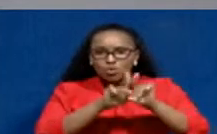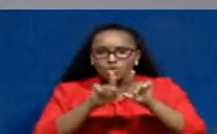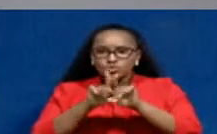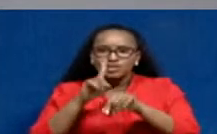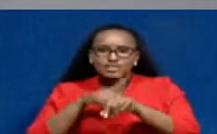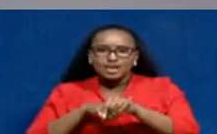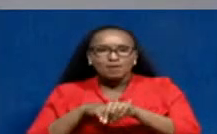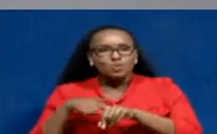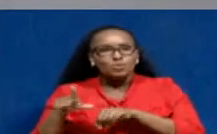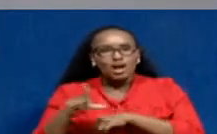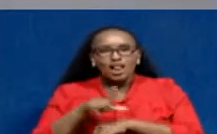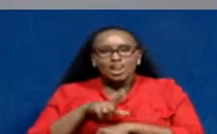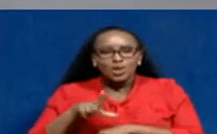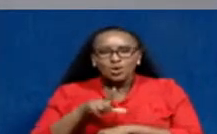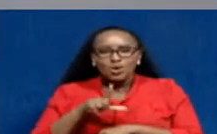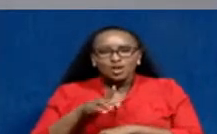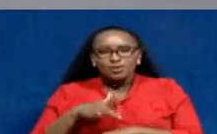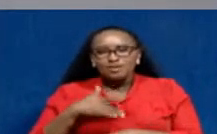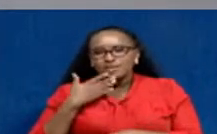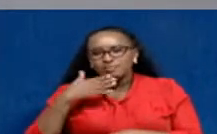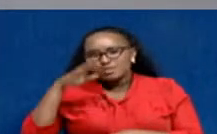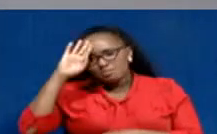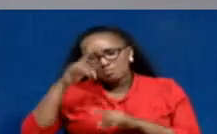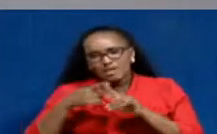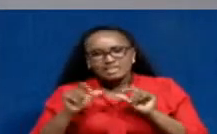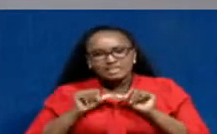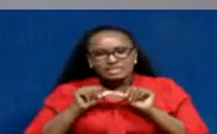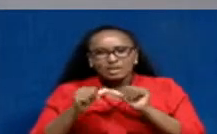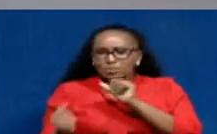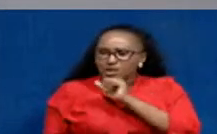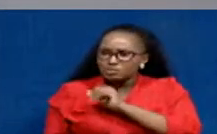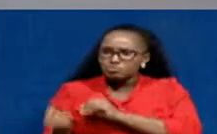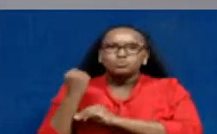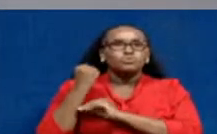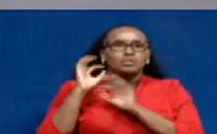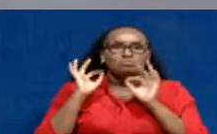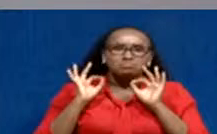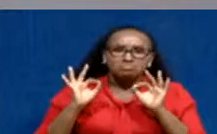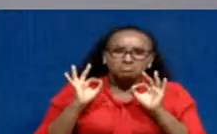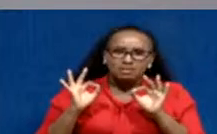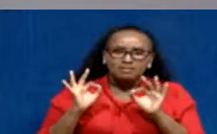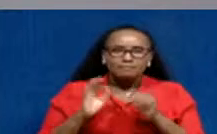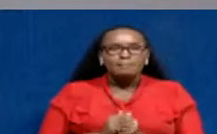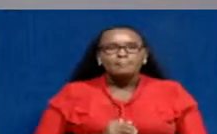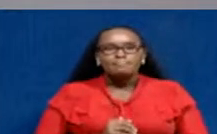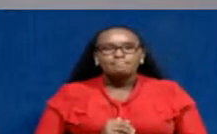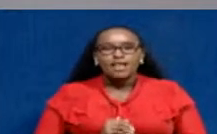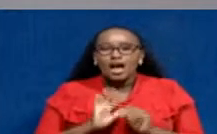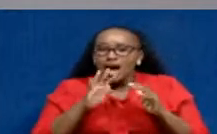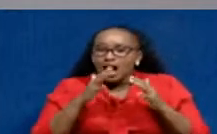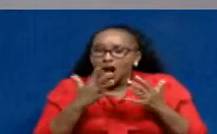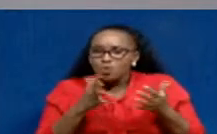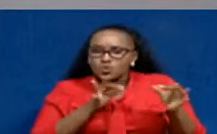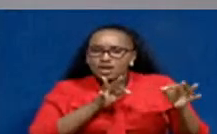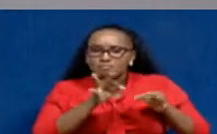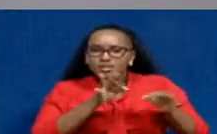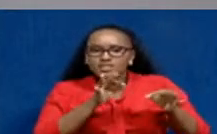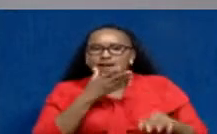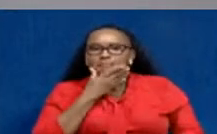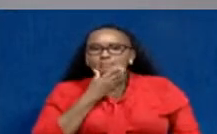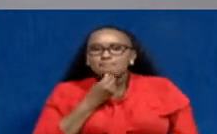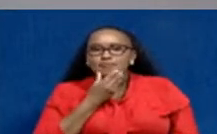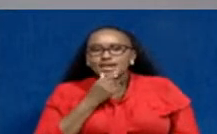his lowest moments, he did not give up, but he soldiered on? How do you measure a